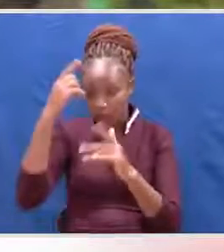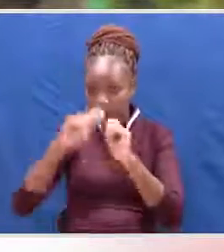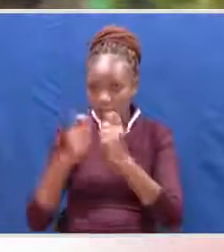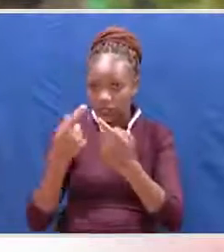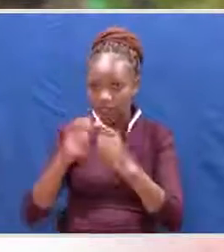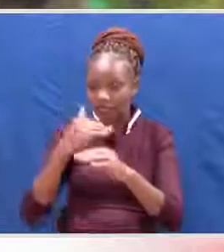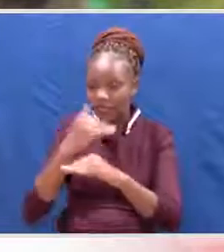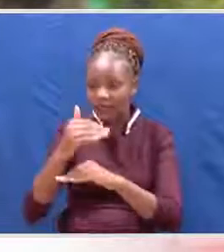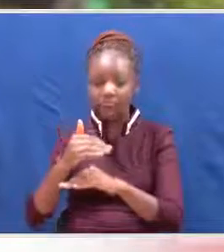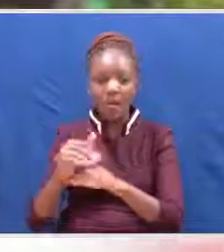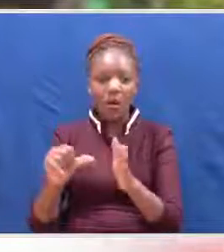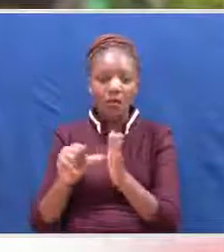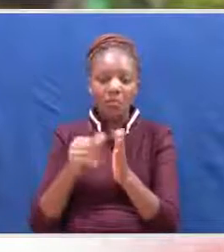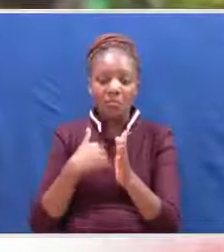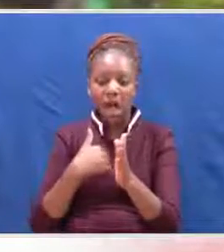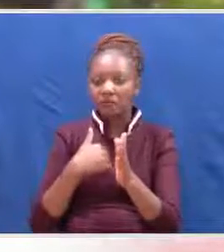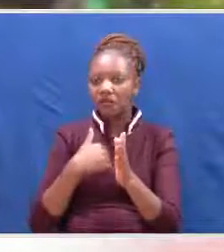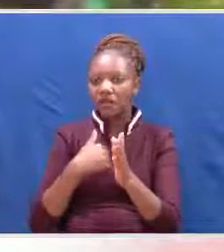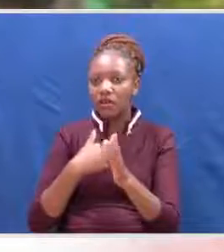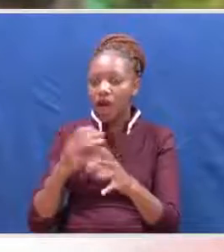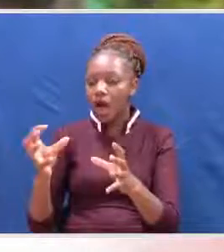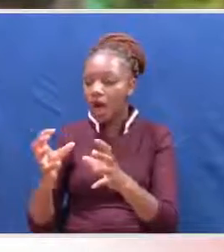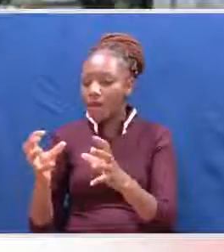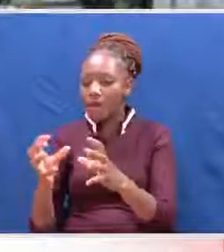So kutoka hapo sijuagi pale alienda.